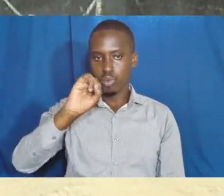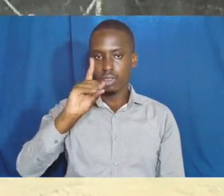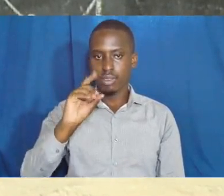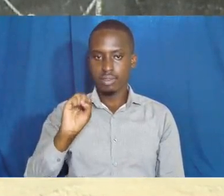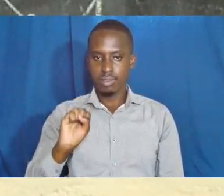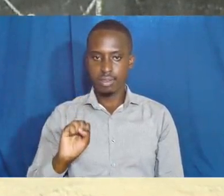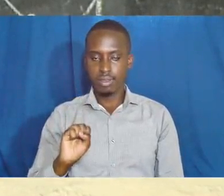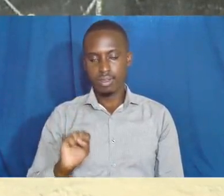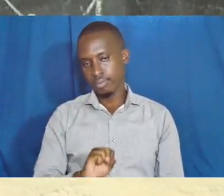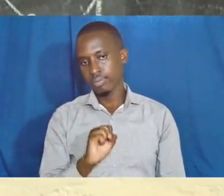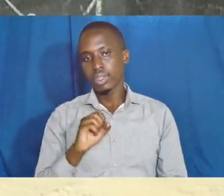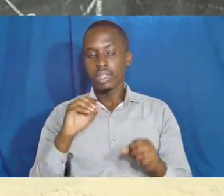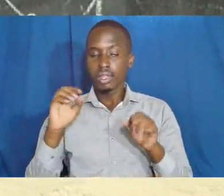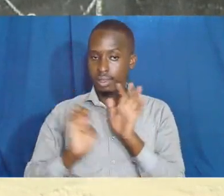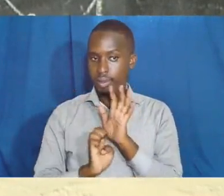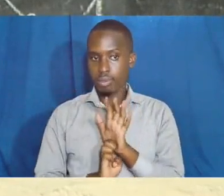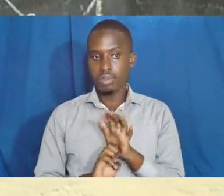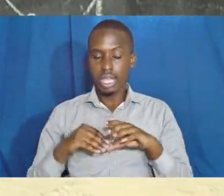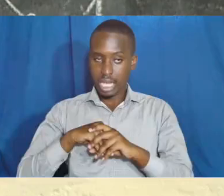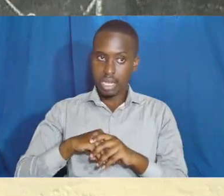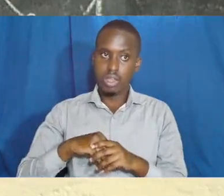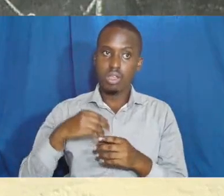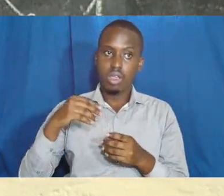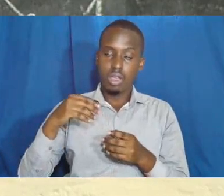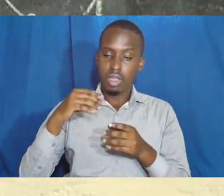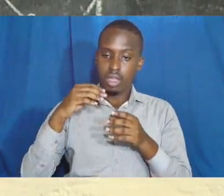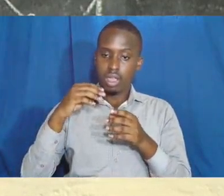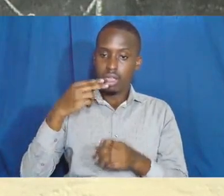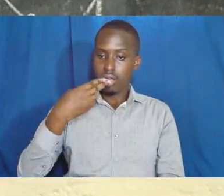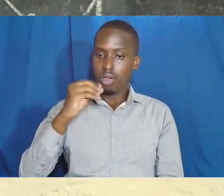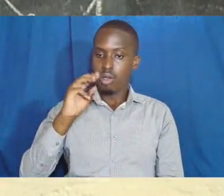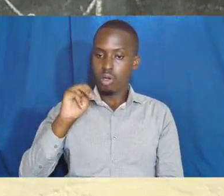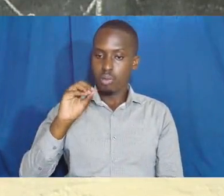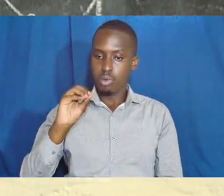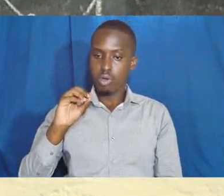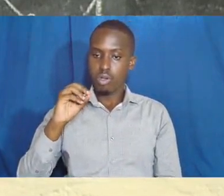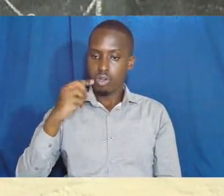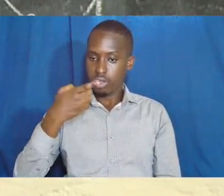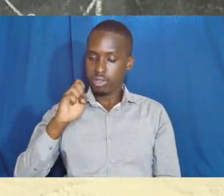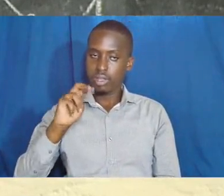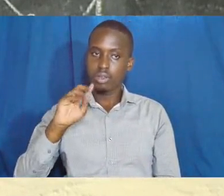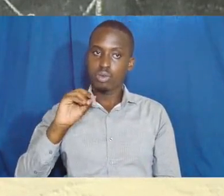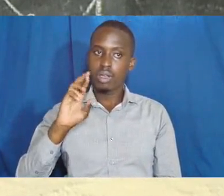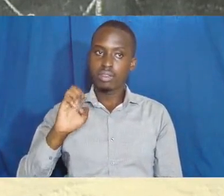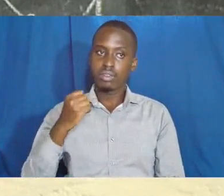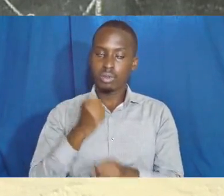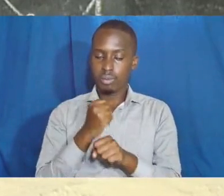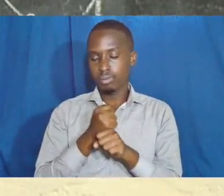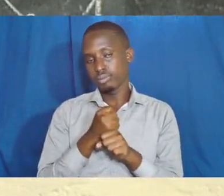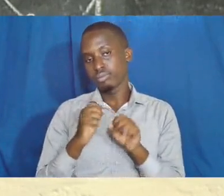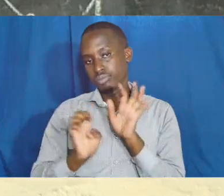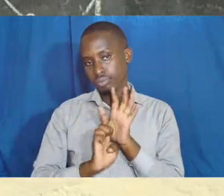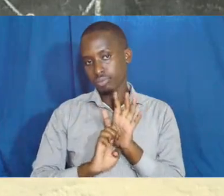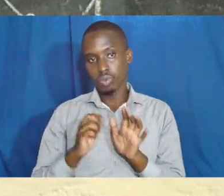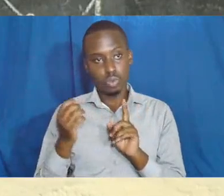the homogeneous mixtures that we have seen, if you remember, do you remember the examples that we